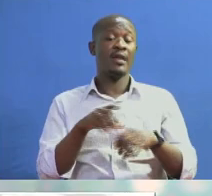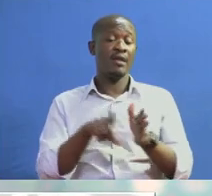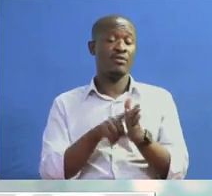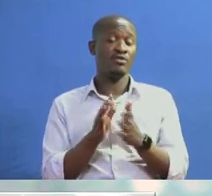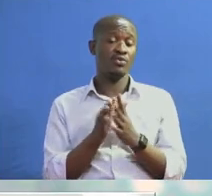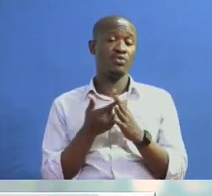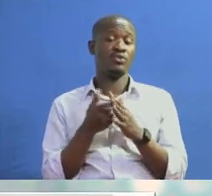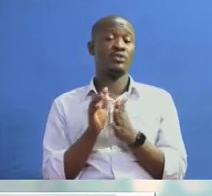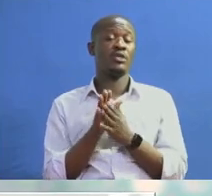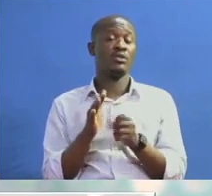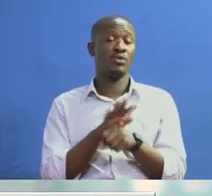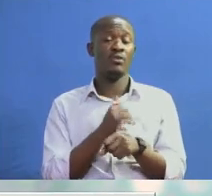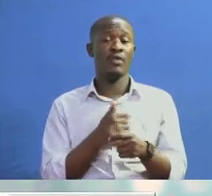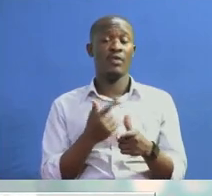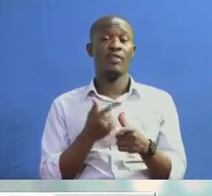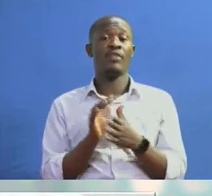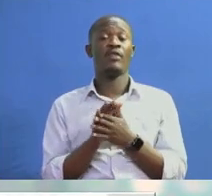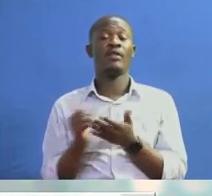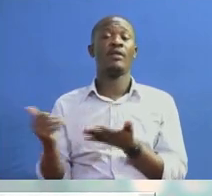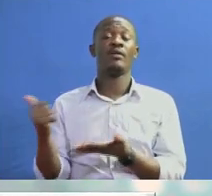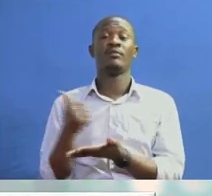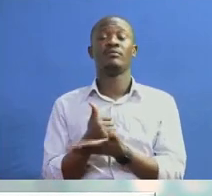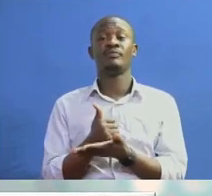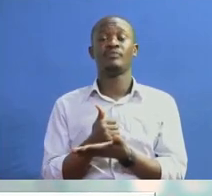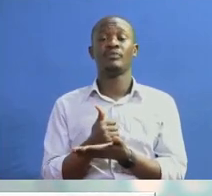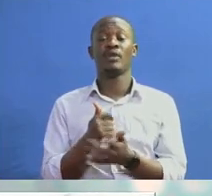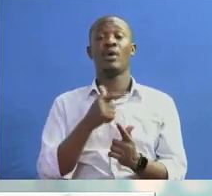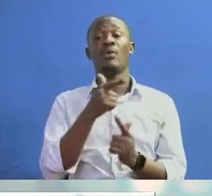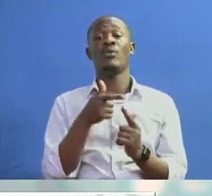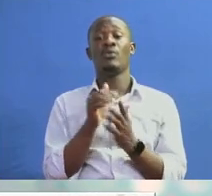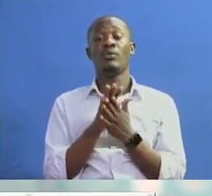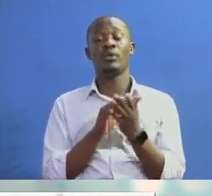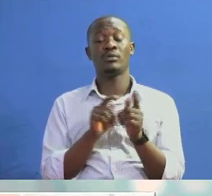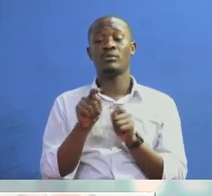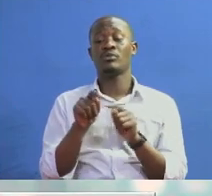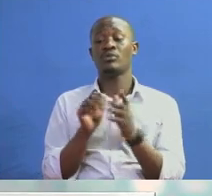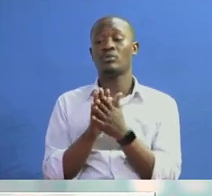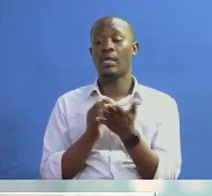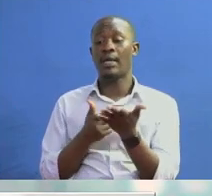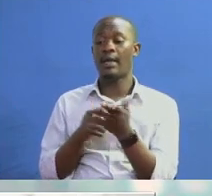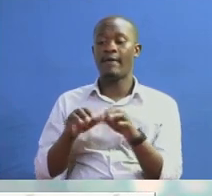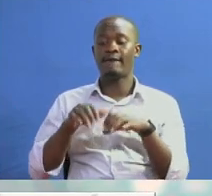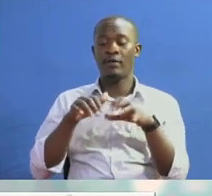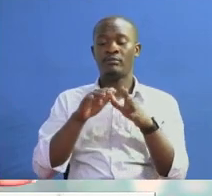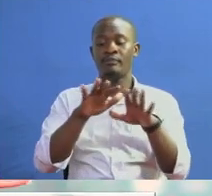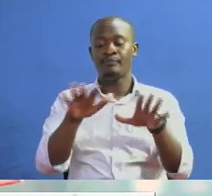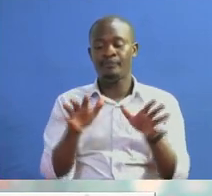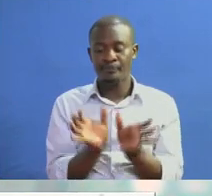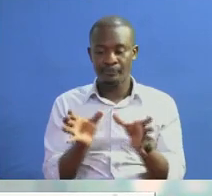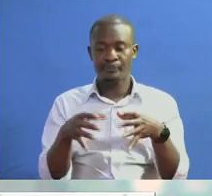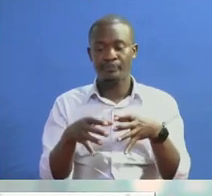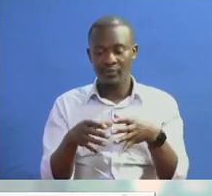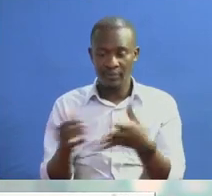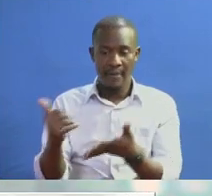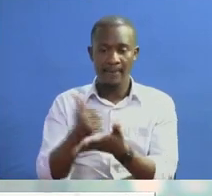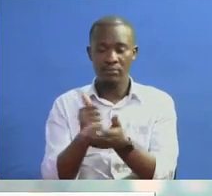over. And then they'll employ, because tech, when someone runs a tech firm, they'll employ up to 60 people.